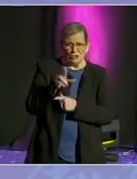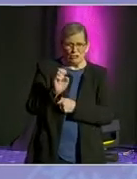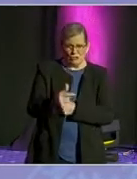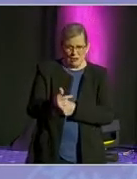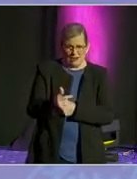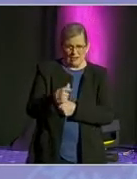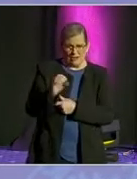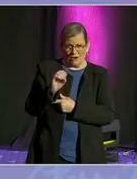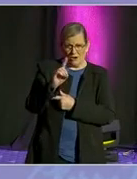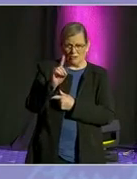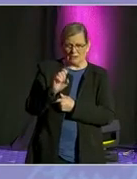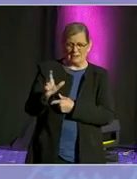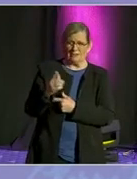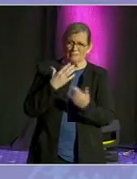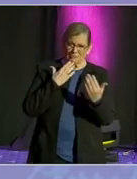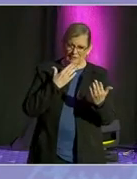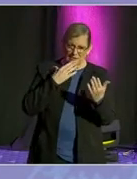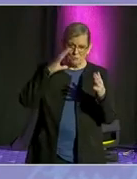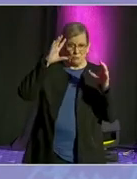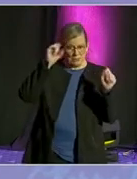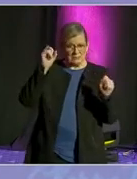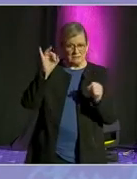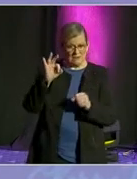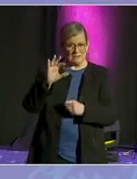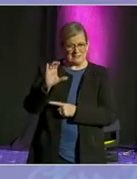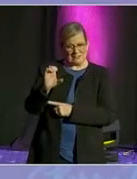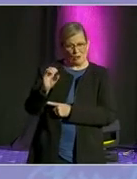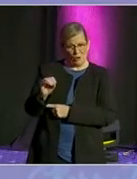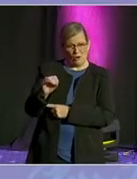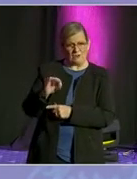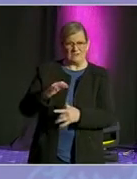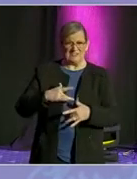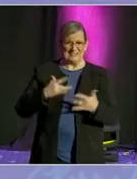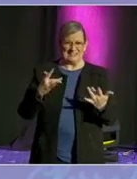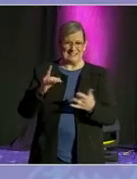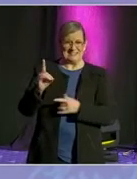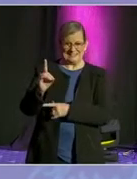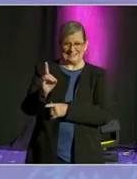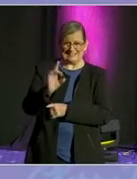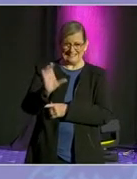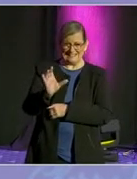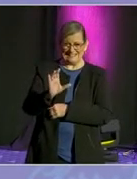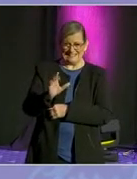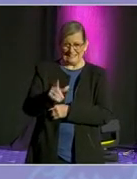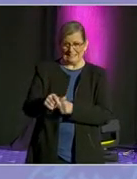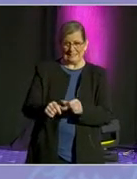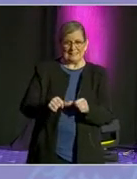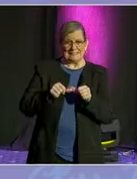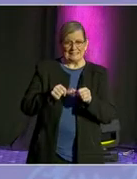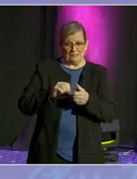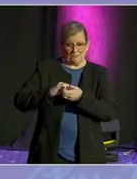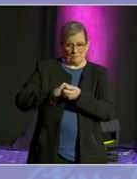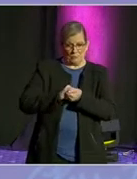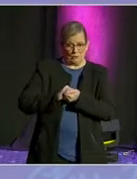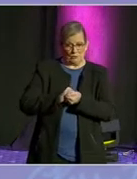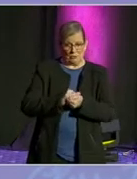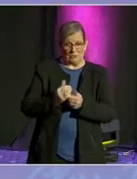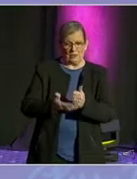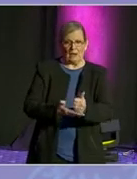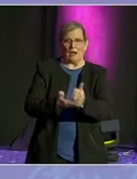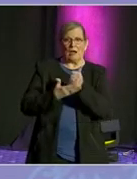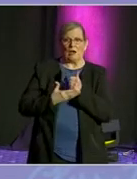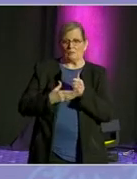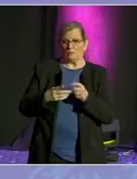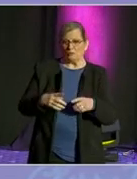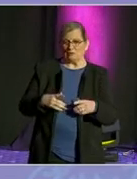CEO of Events DC, for hosting us today, but for his continued partnership in helping us do events like the